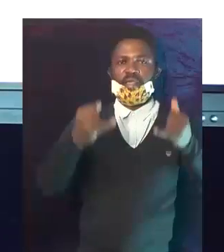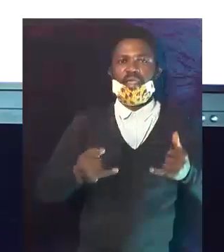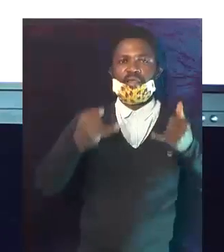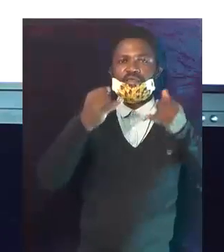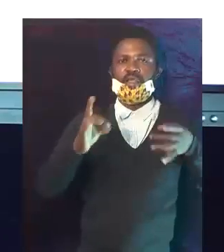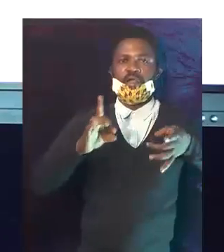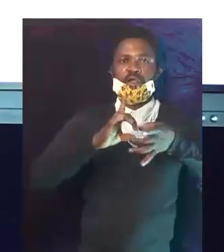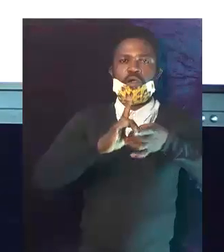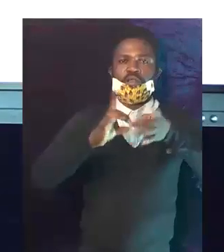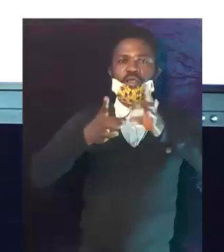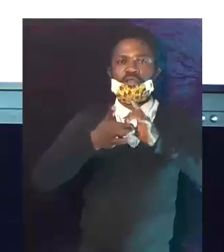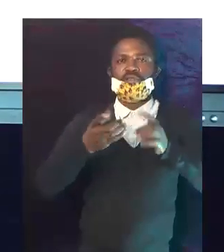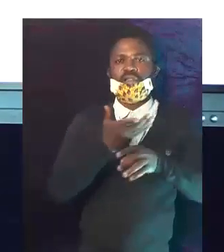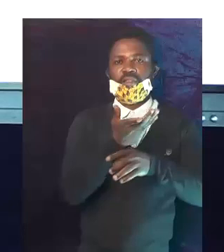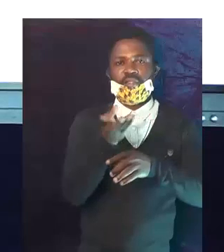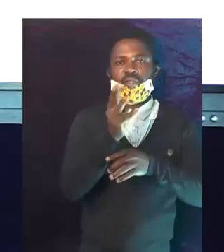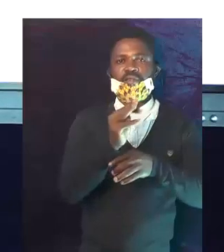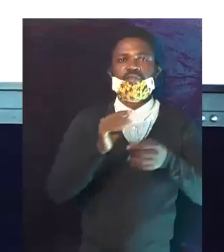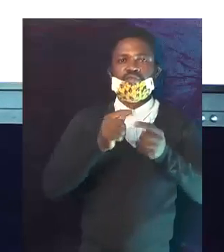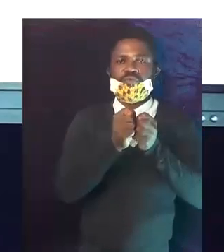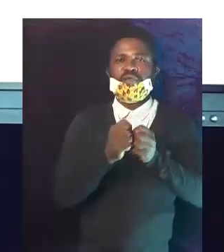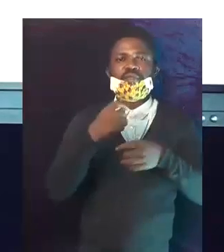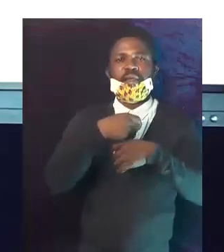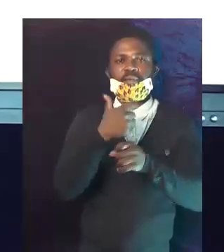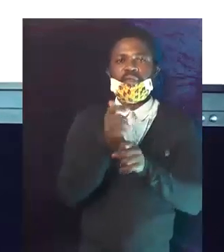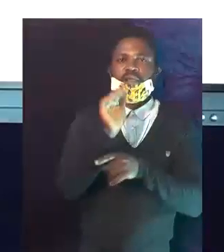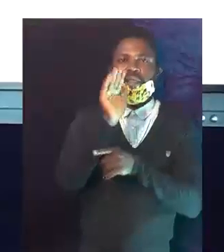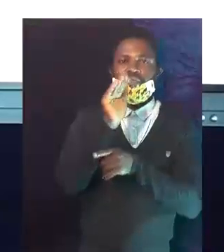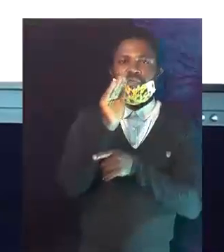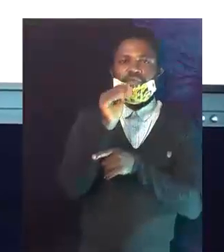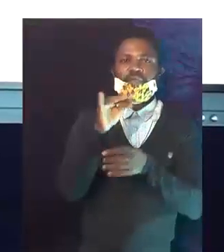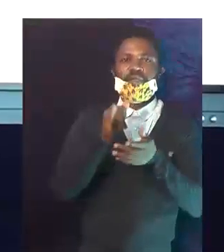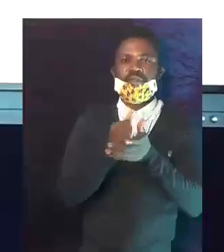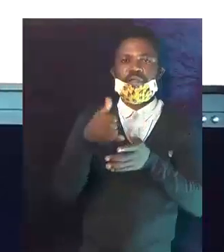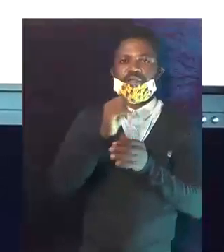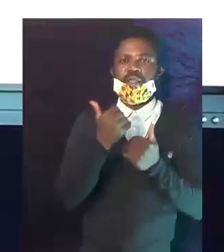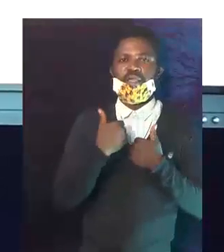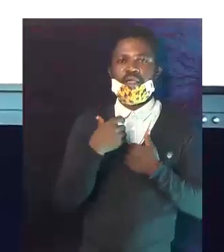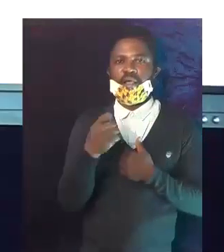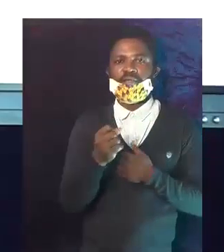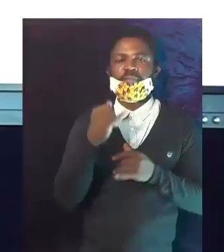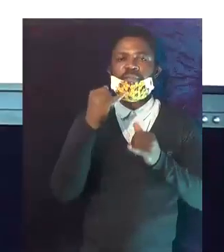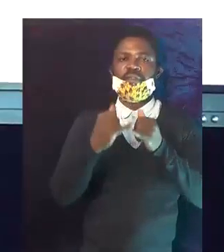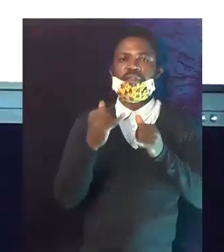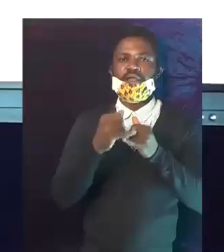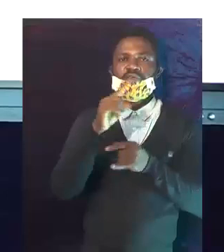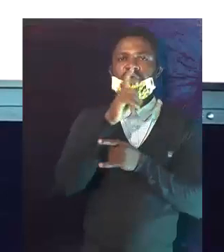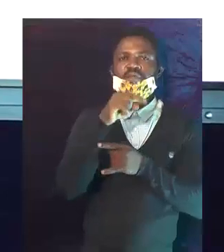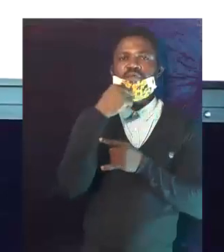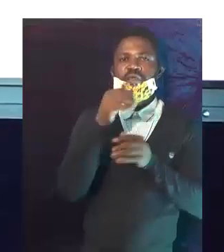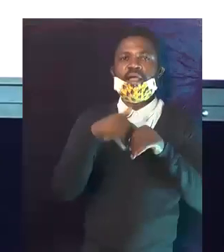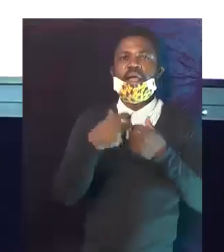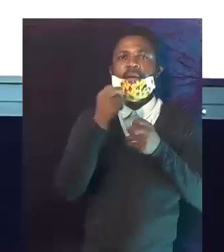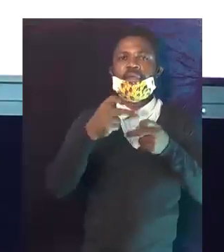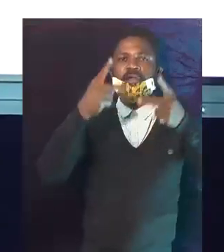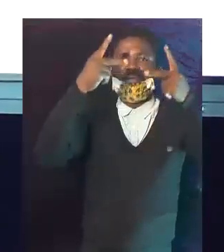edges connecting these together, making 15 that it has. The last question says,